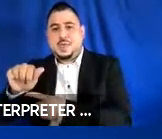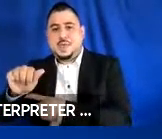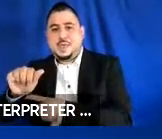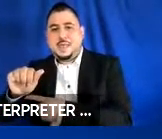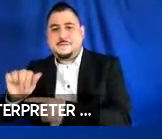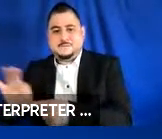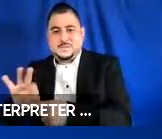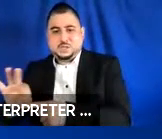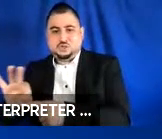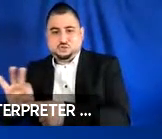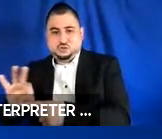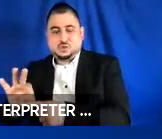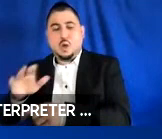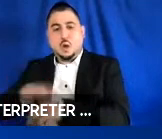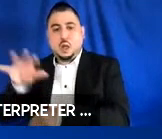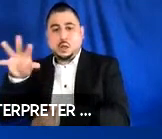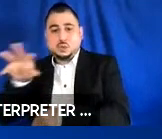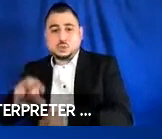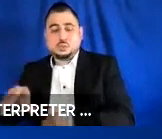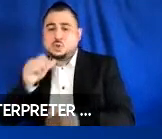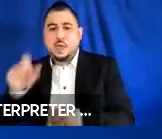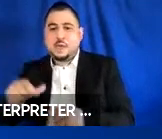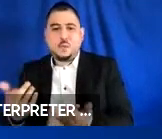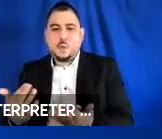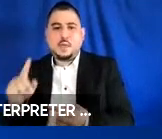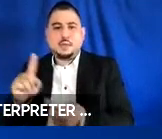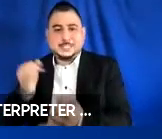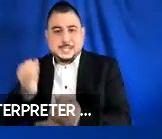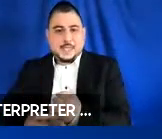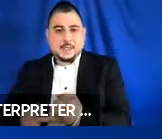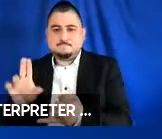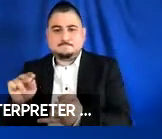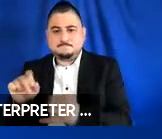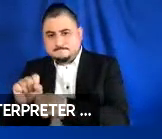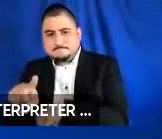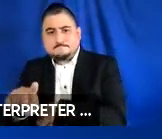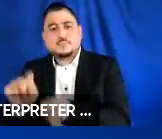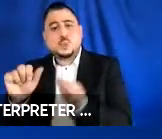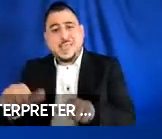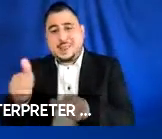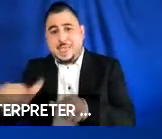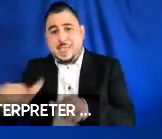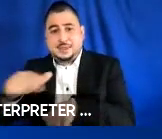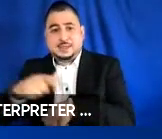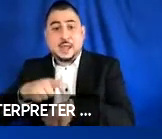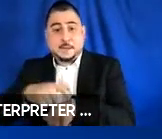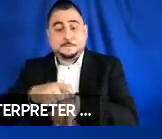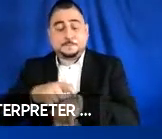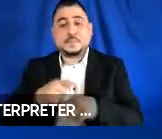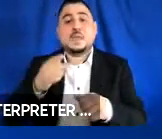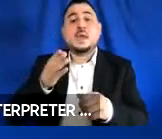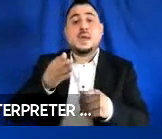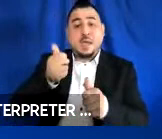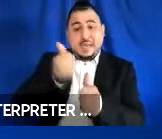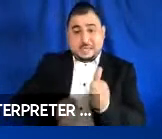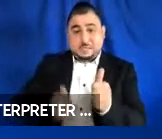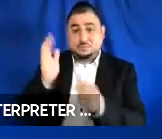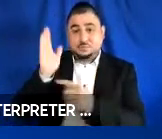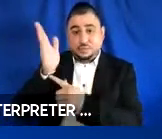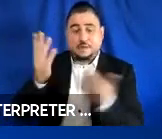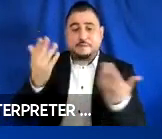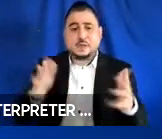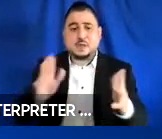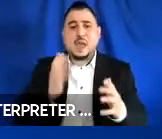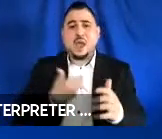feature. There is no need to wait until the end of a presentation to submit a question. After each presentation,